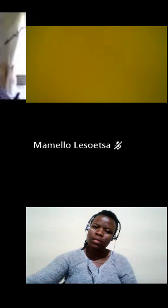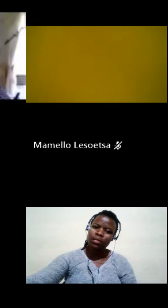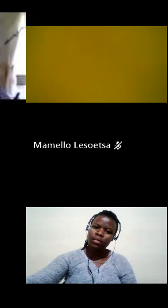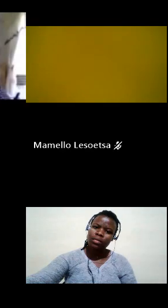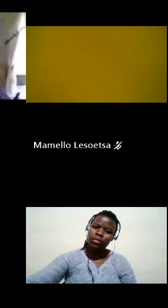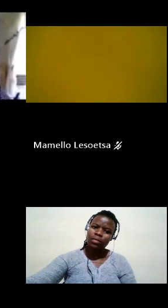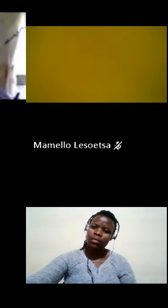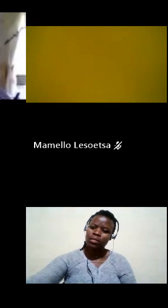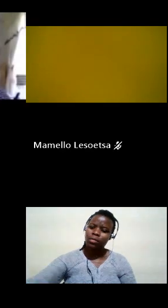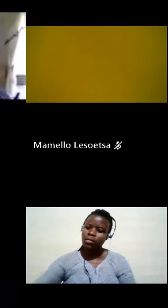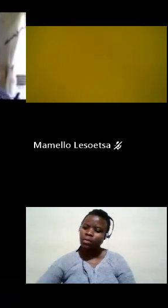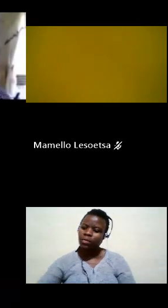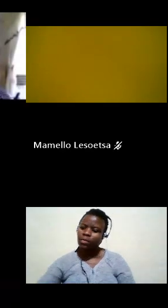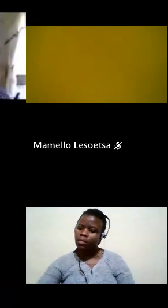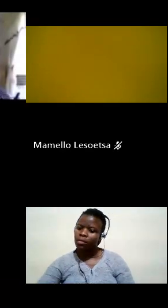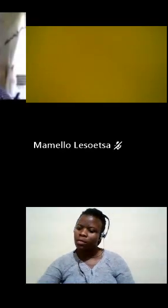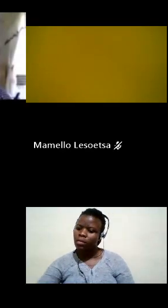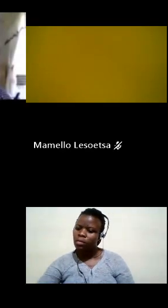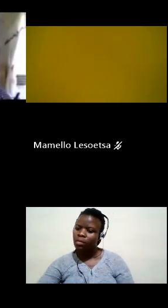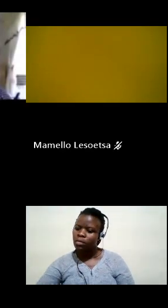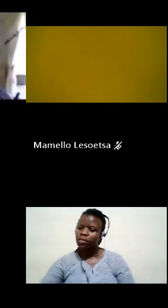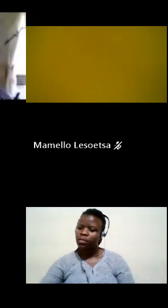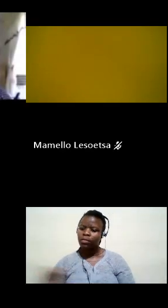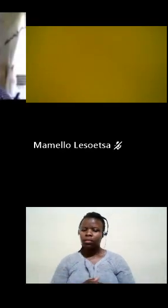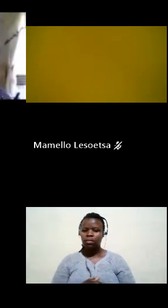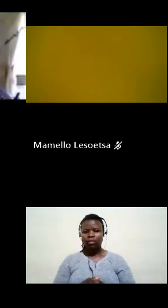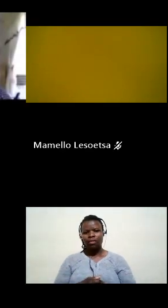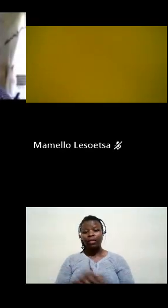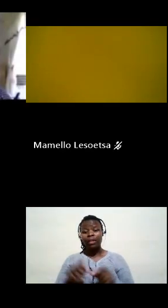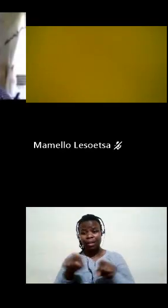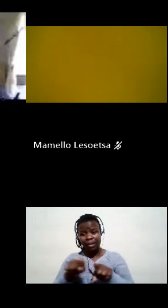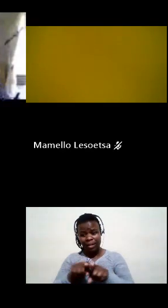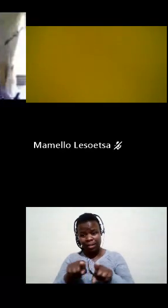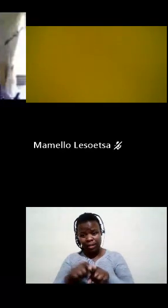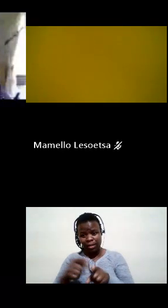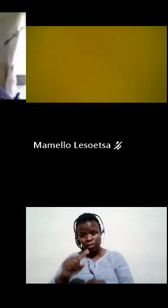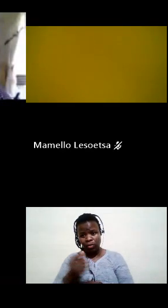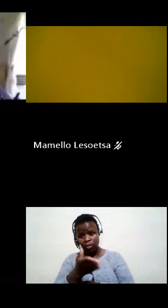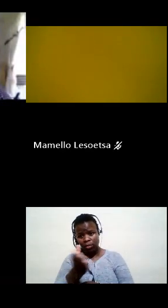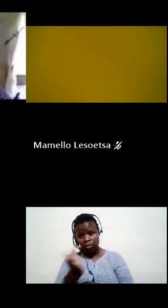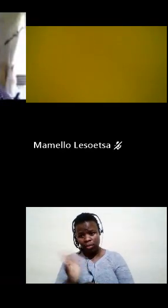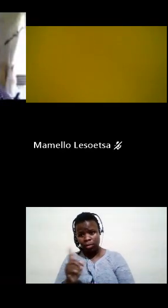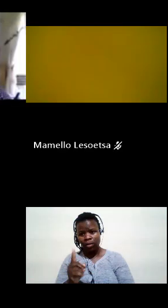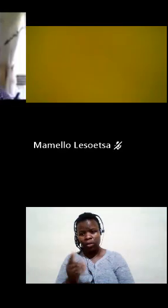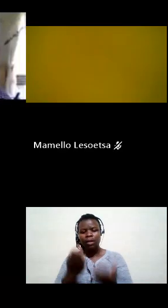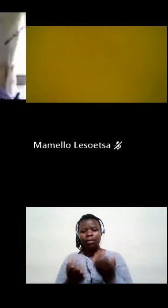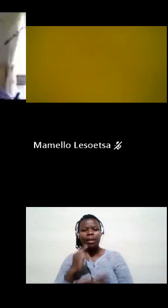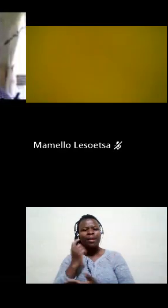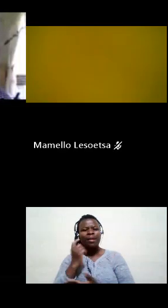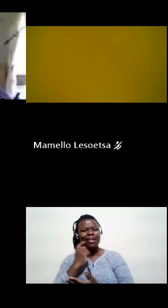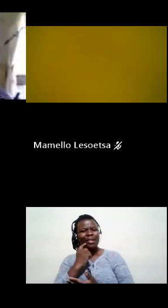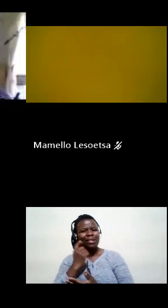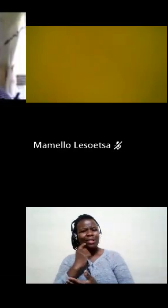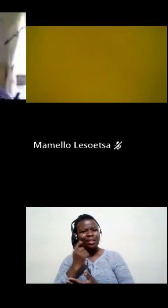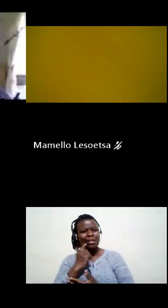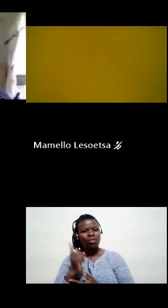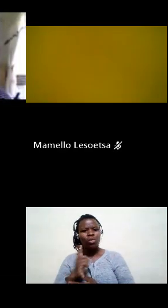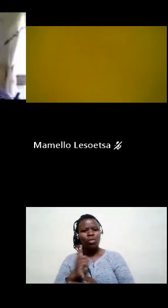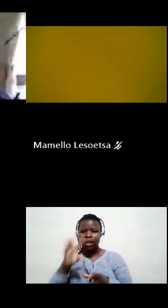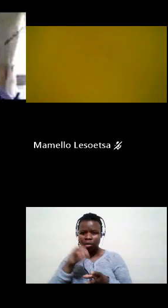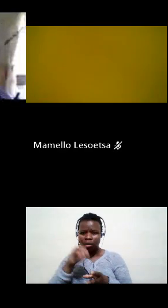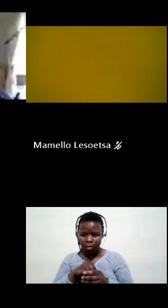their parents or both, you can come up with some simple accommodations. For me, it was easier for the teachers